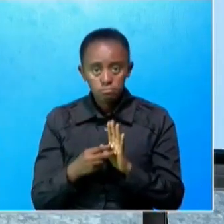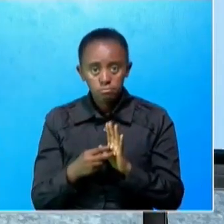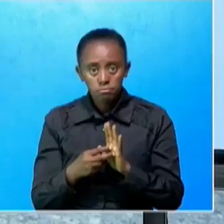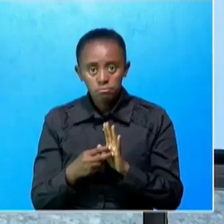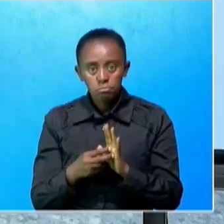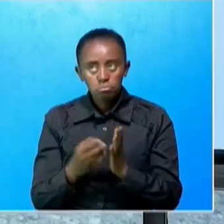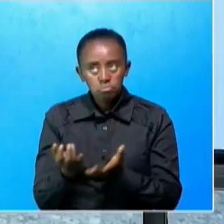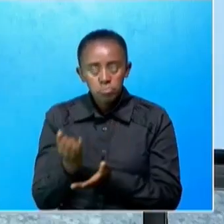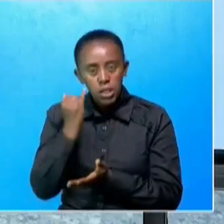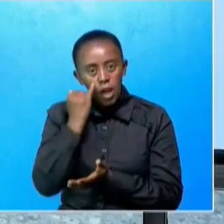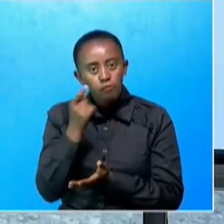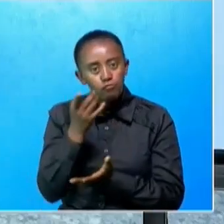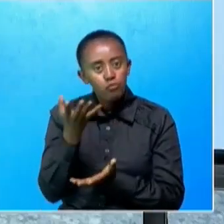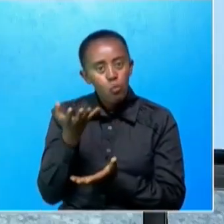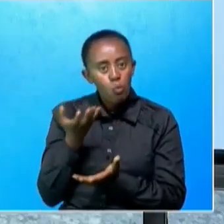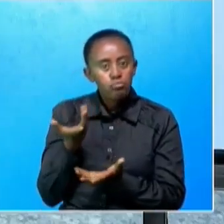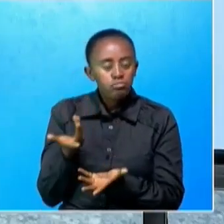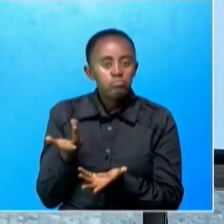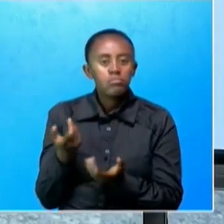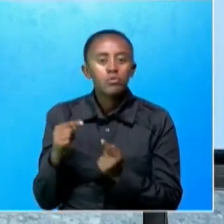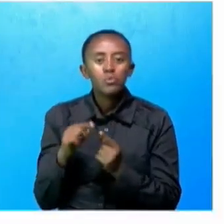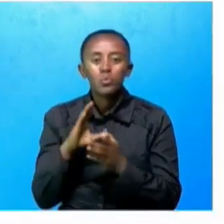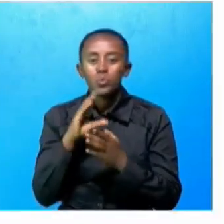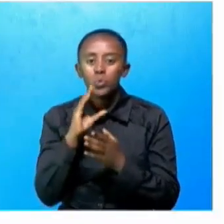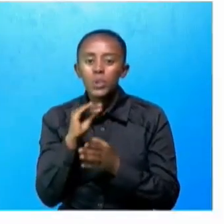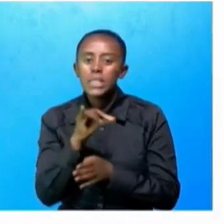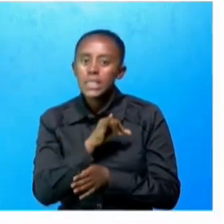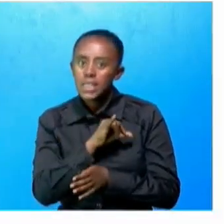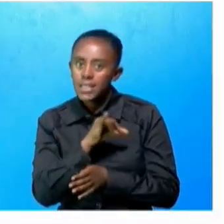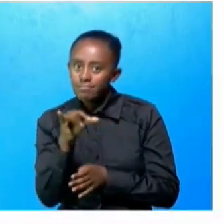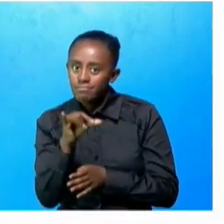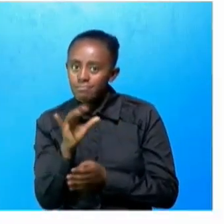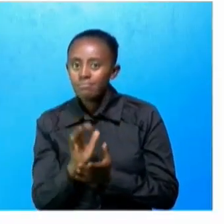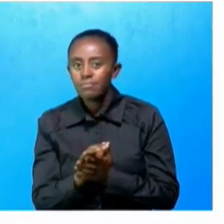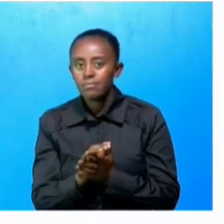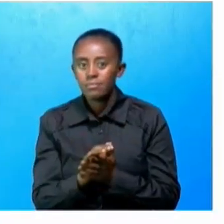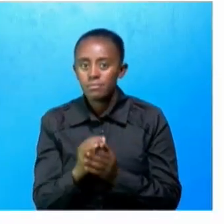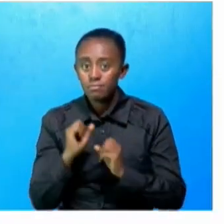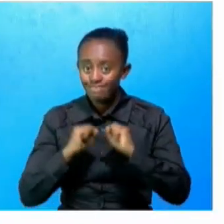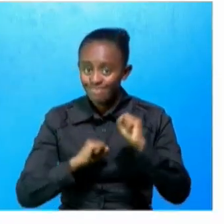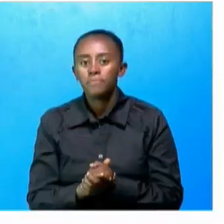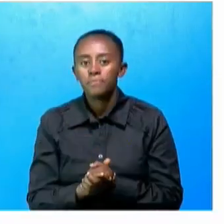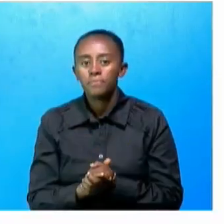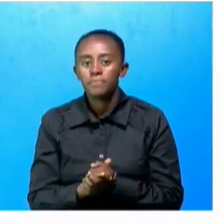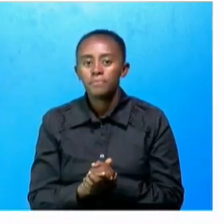want to talk about similarity. Similarity